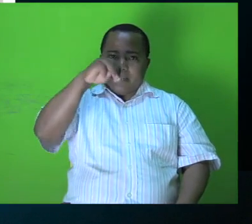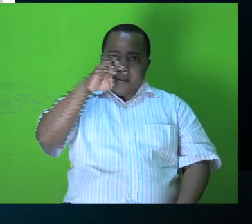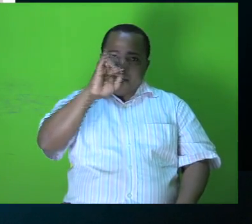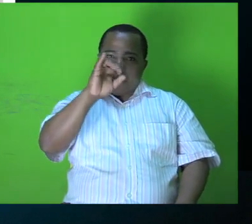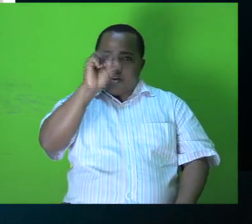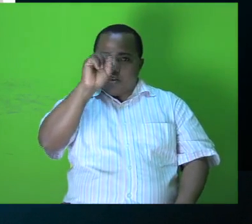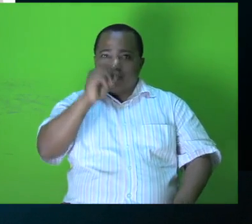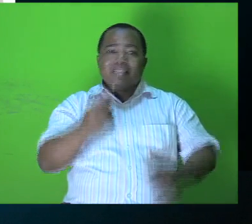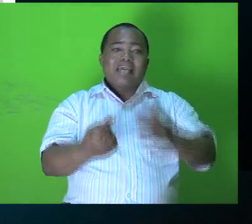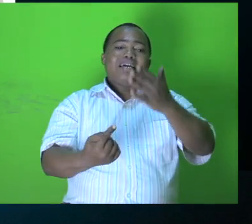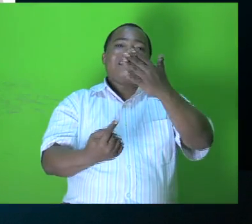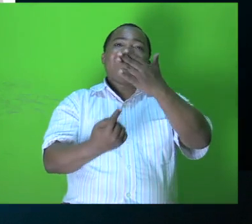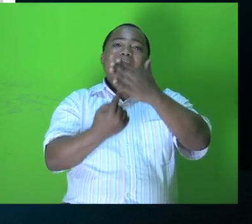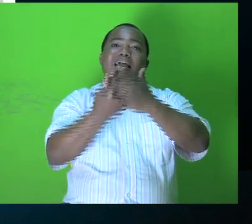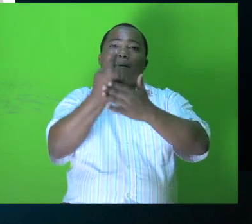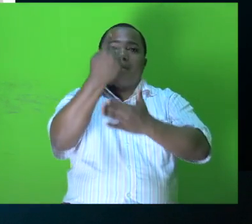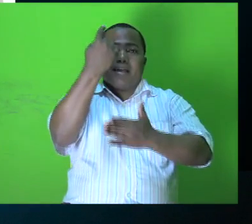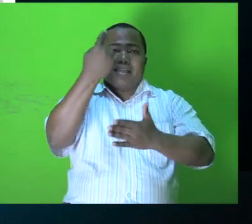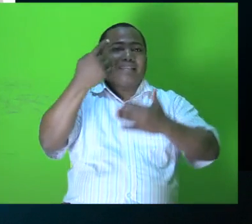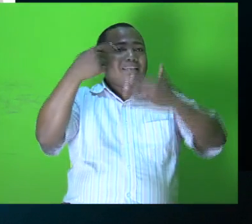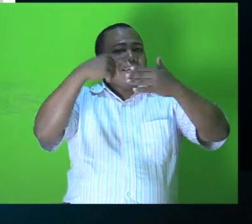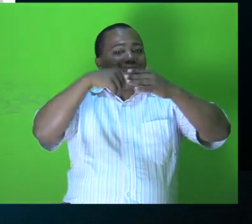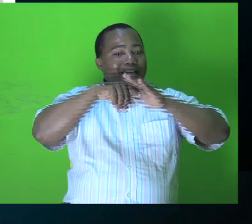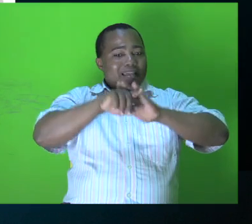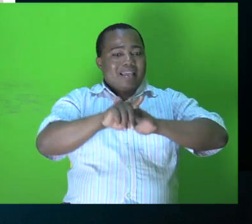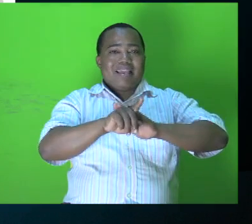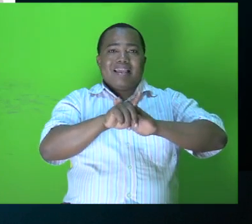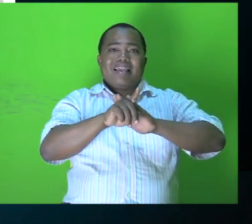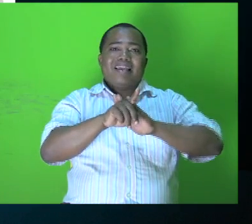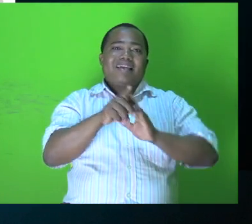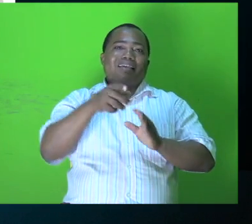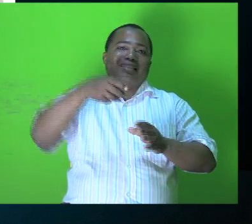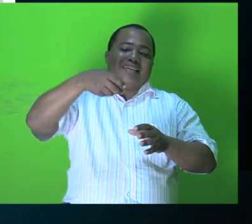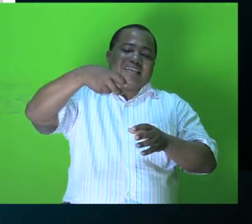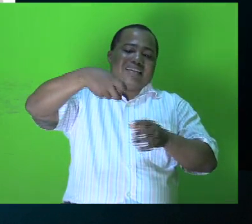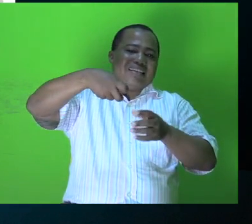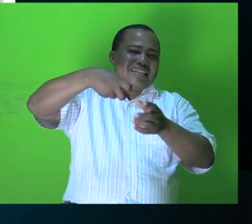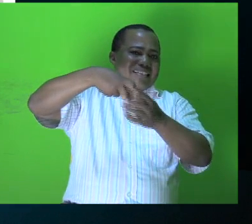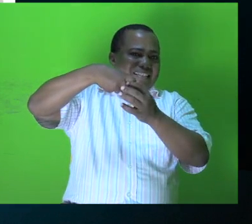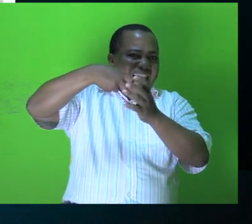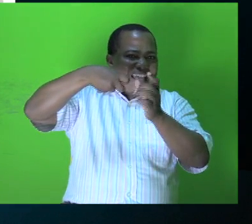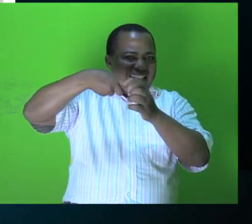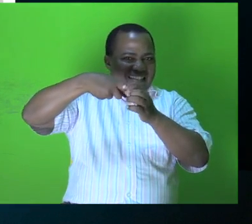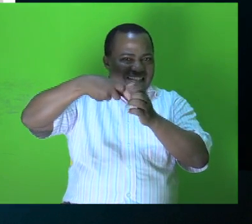Meiosis takes place in the testes in male.